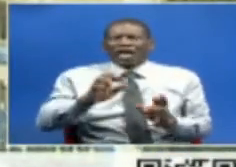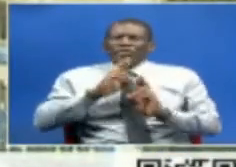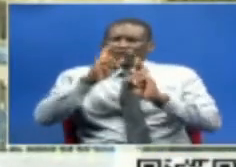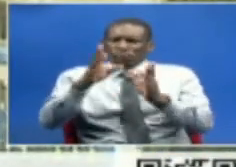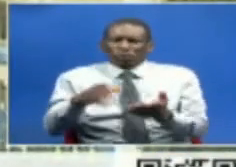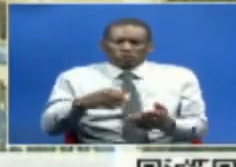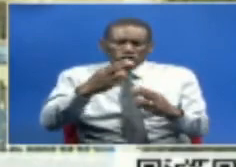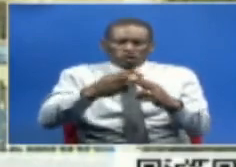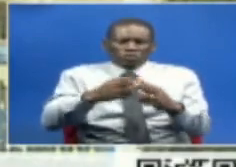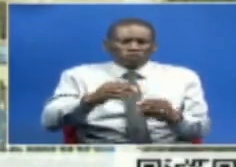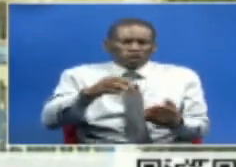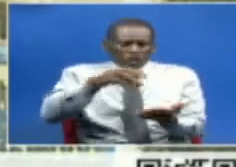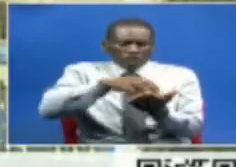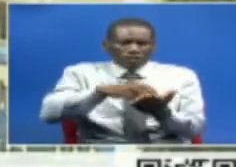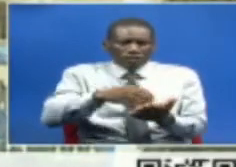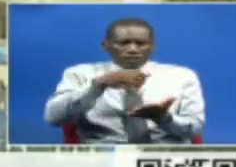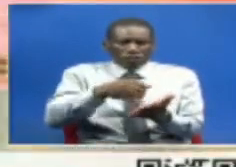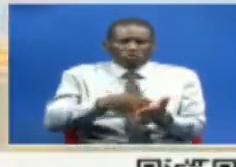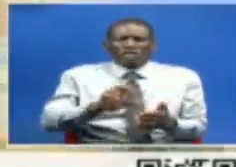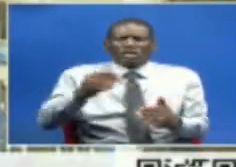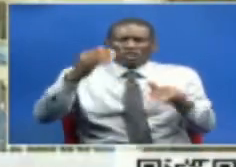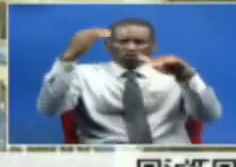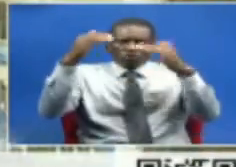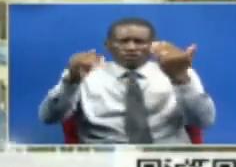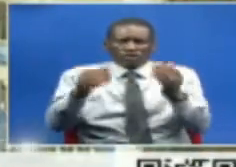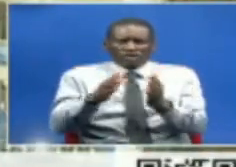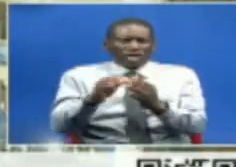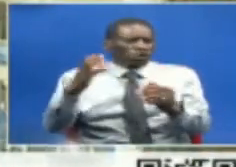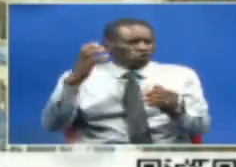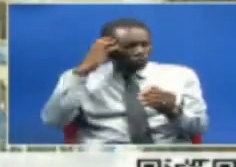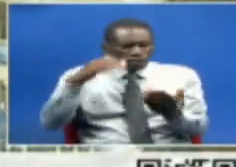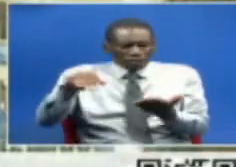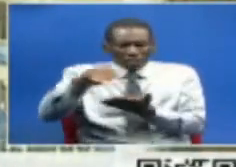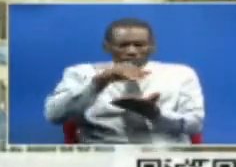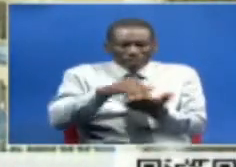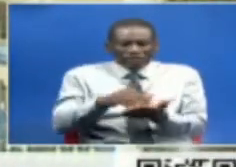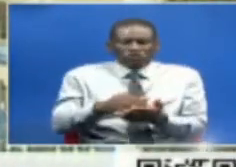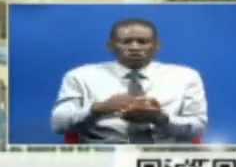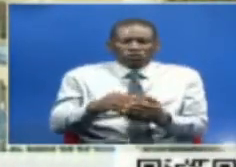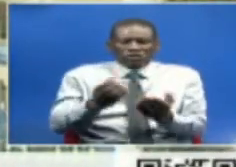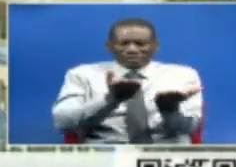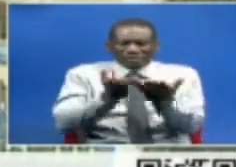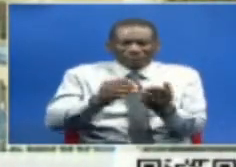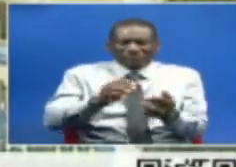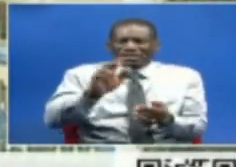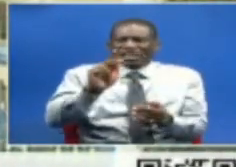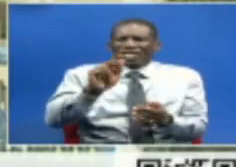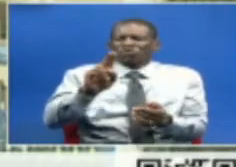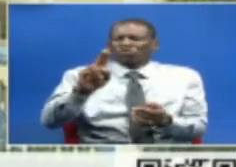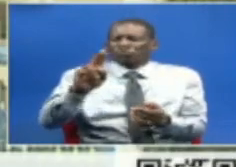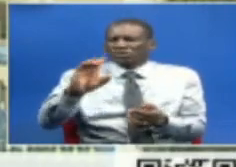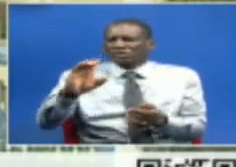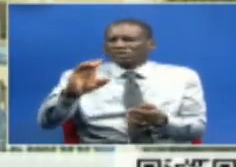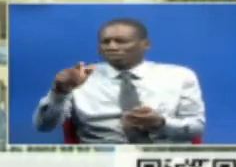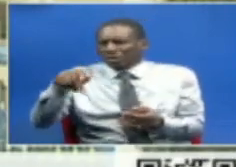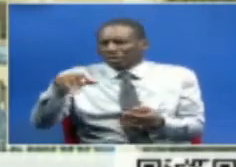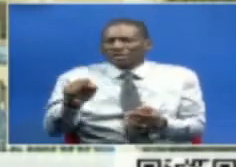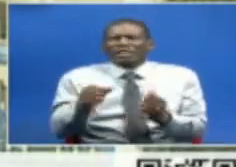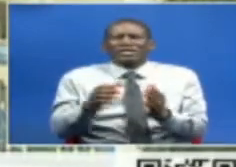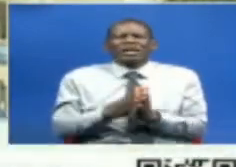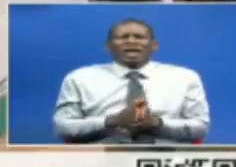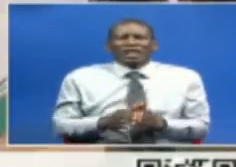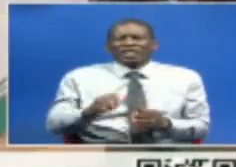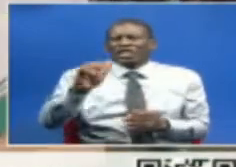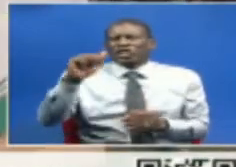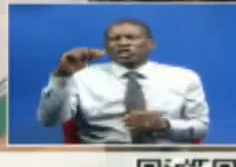named in the petition are the Kenya University and Colleges Central Placement Service, KUCCPS, and the Attorney